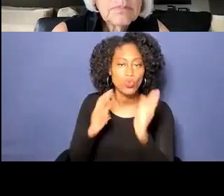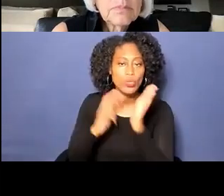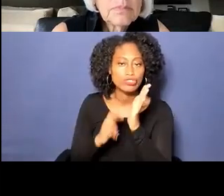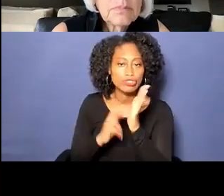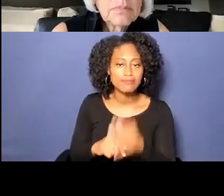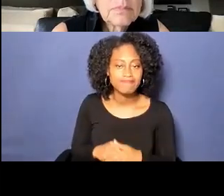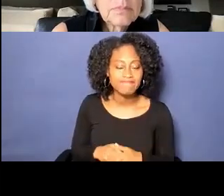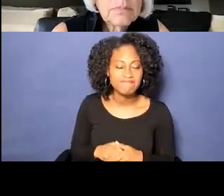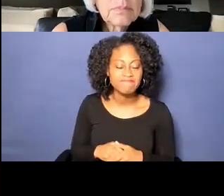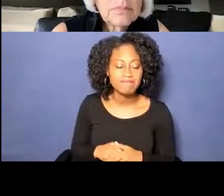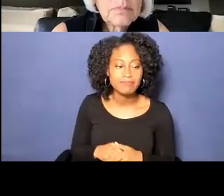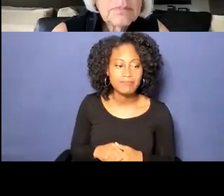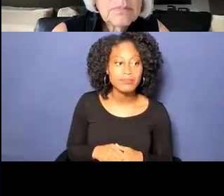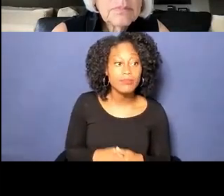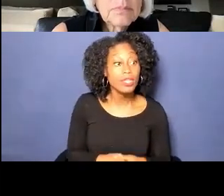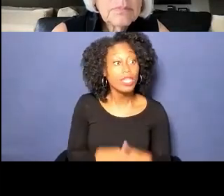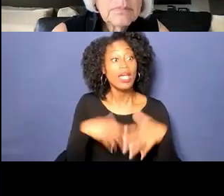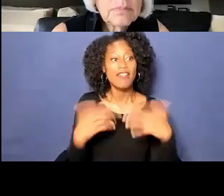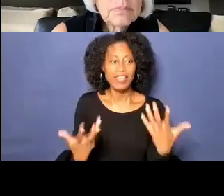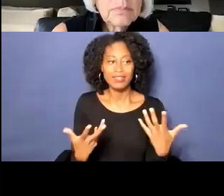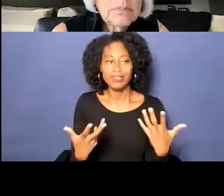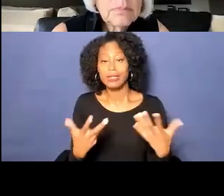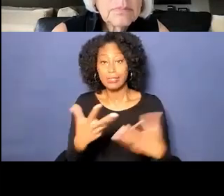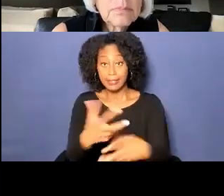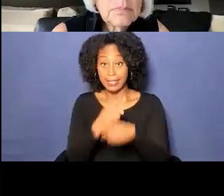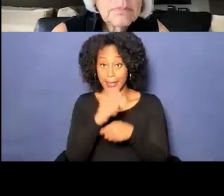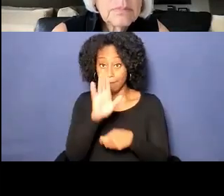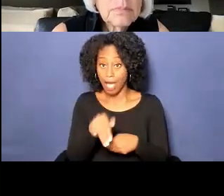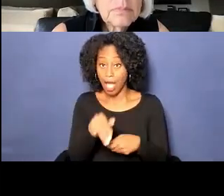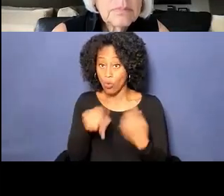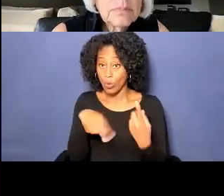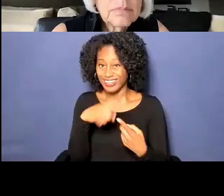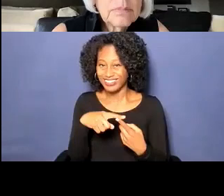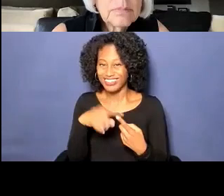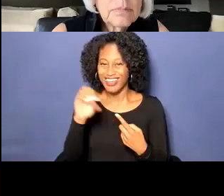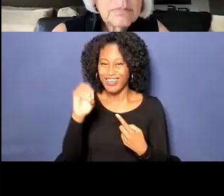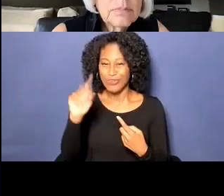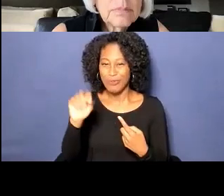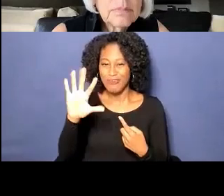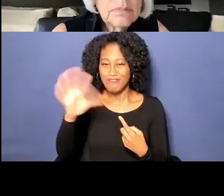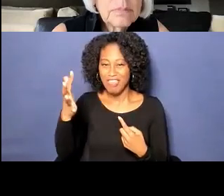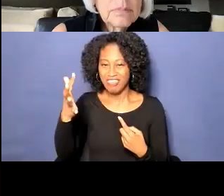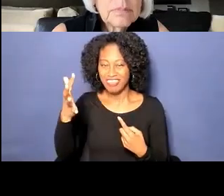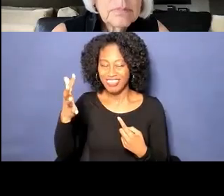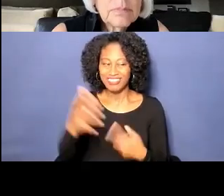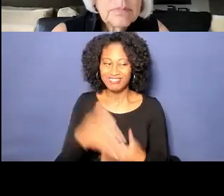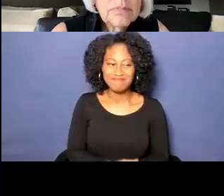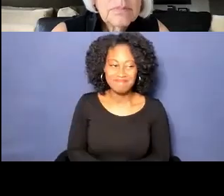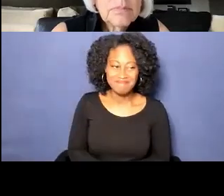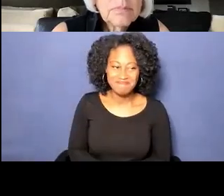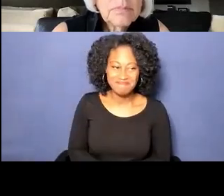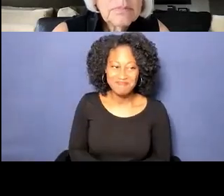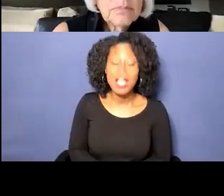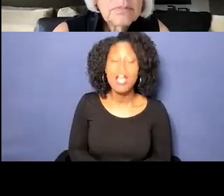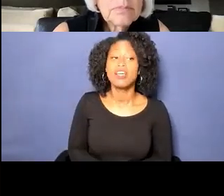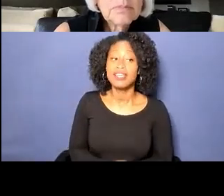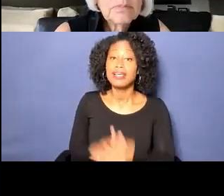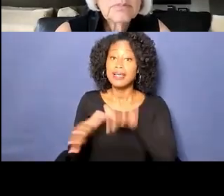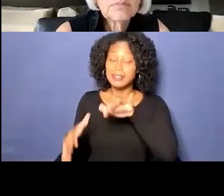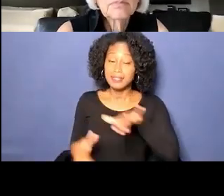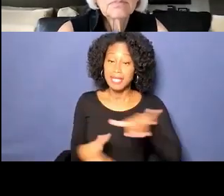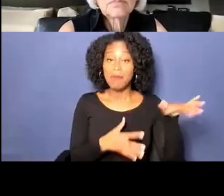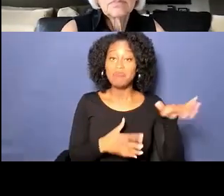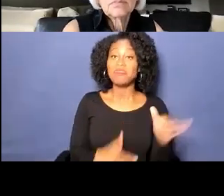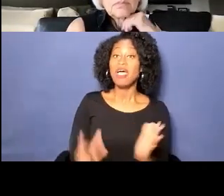materials is due, again here, October 5th. As for dissertation grants, research grants are a